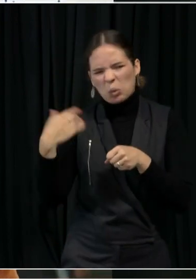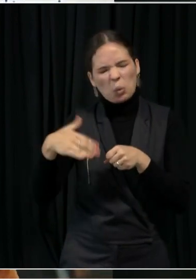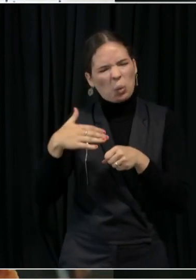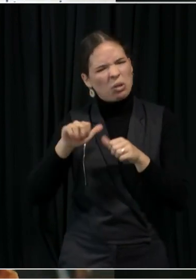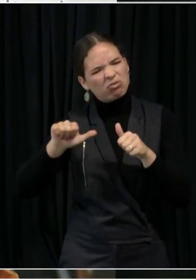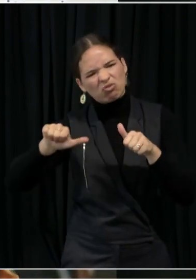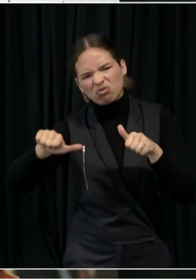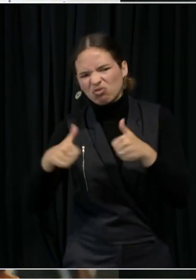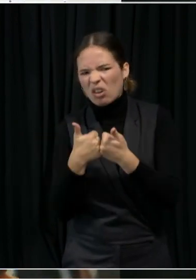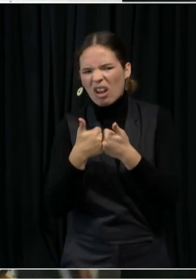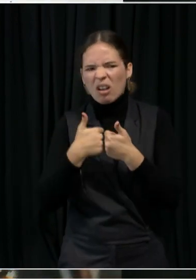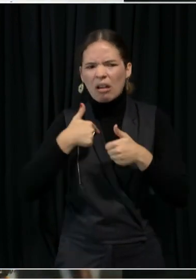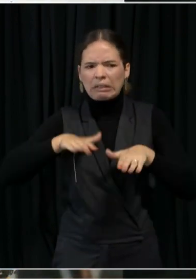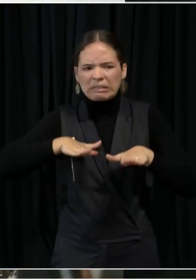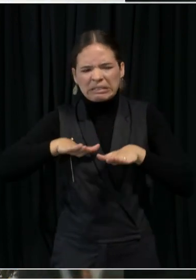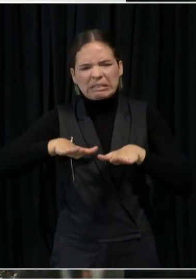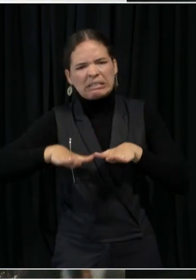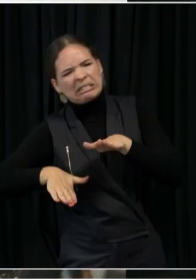on, and